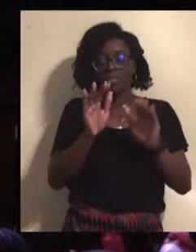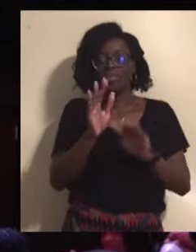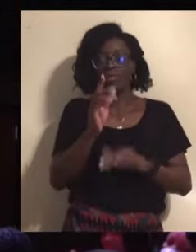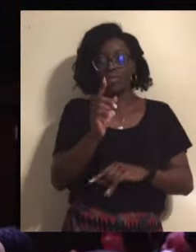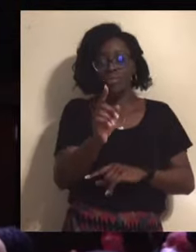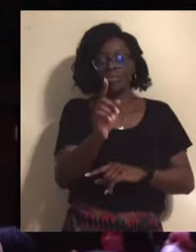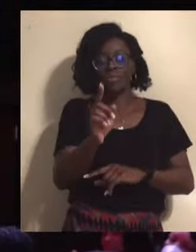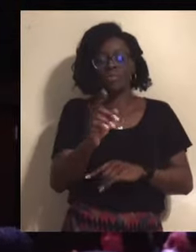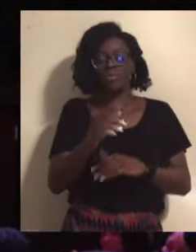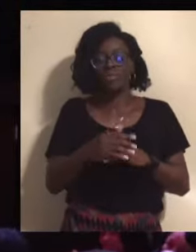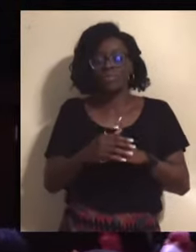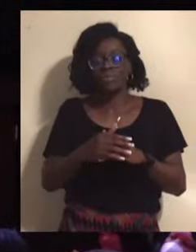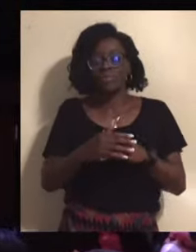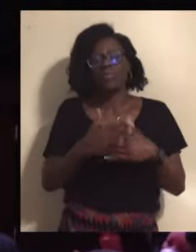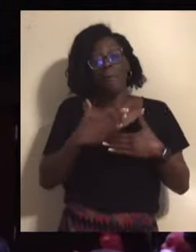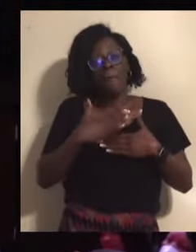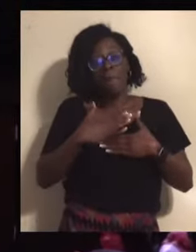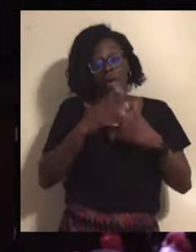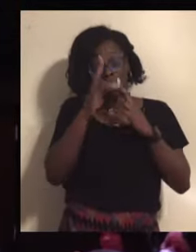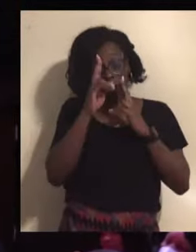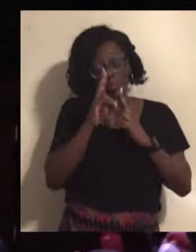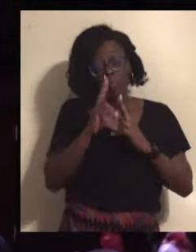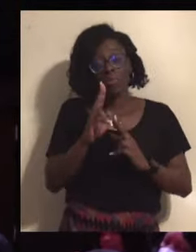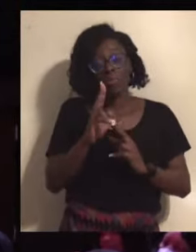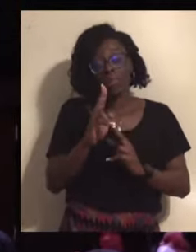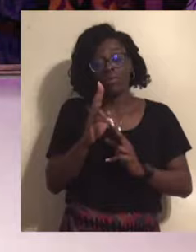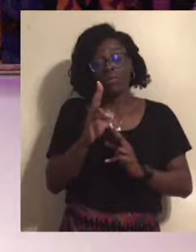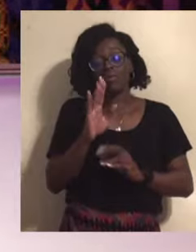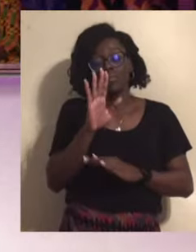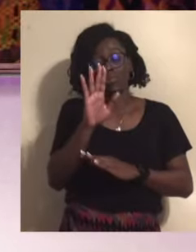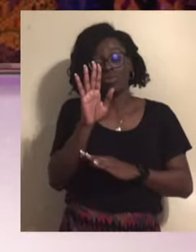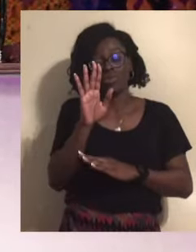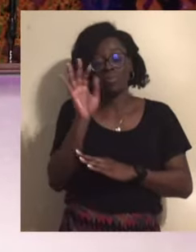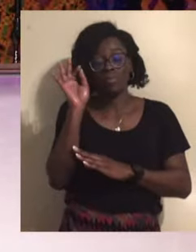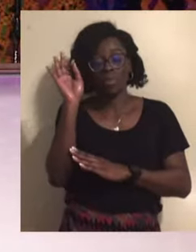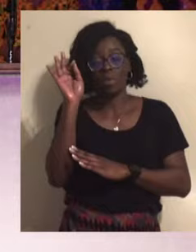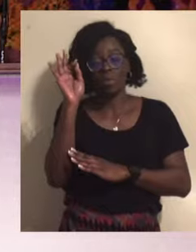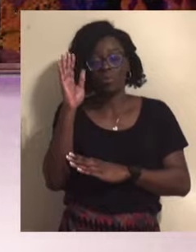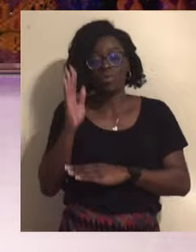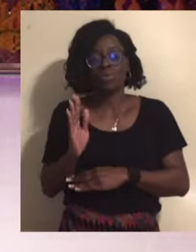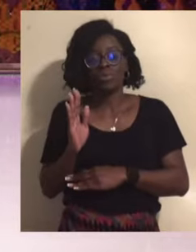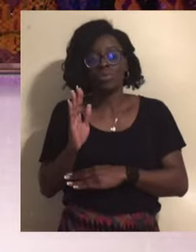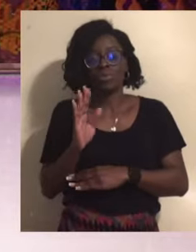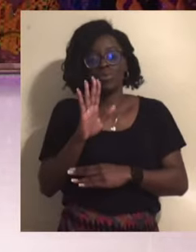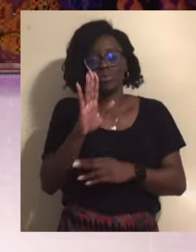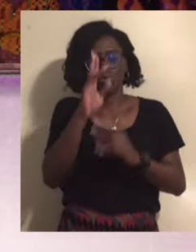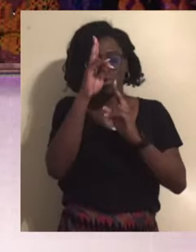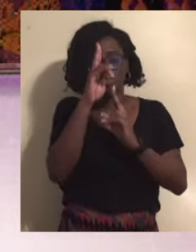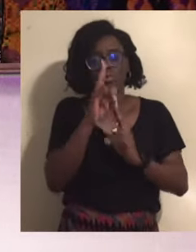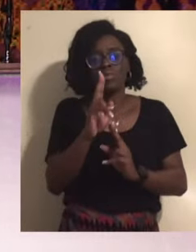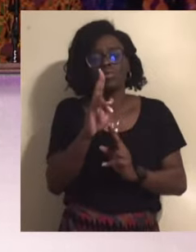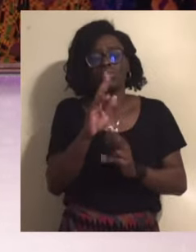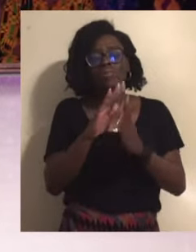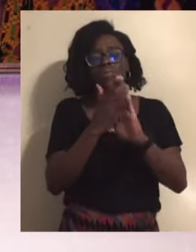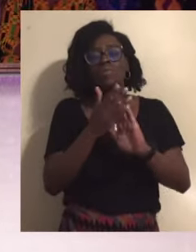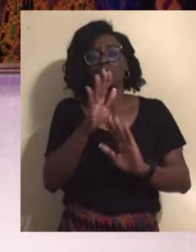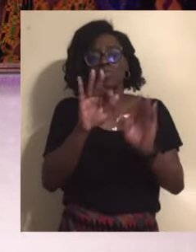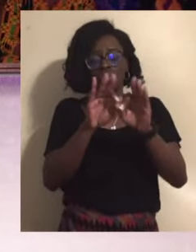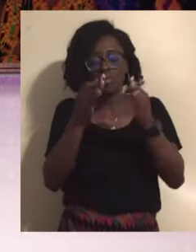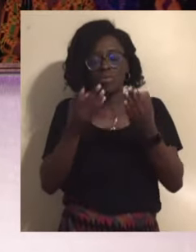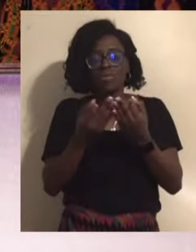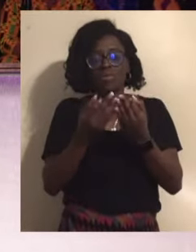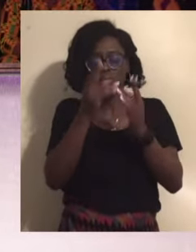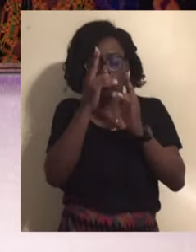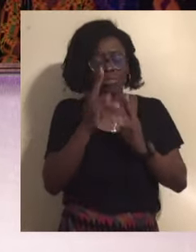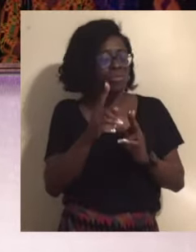our honor to be your family. And it is our honor to have you as our friends, our sons, our daughters, our